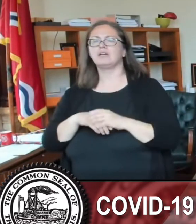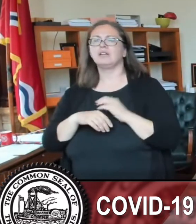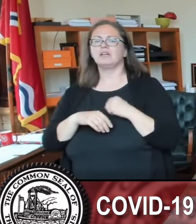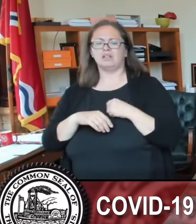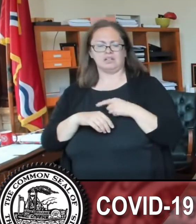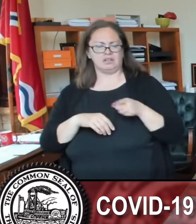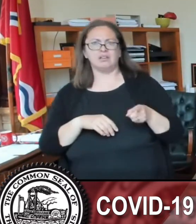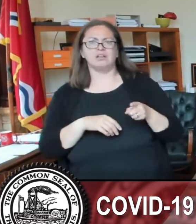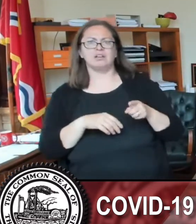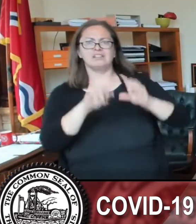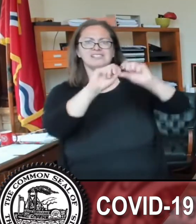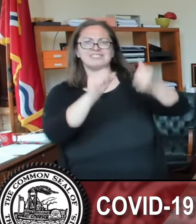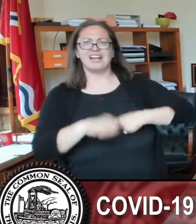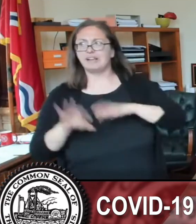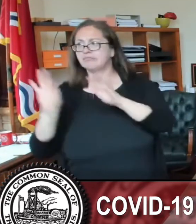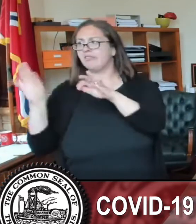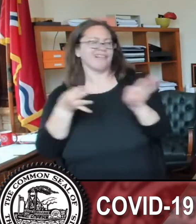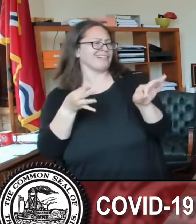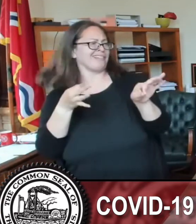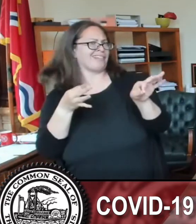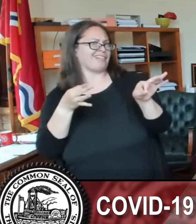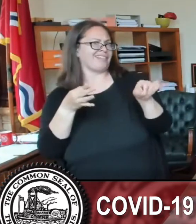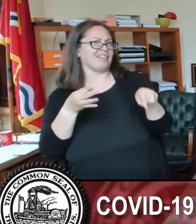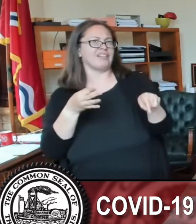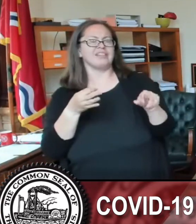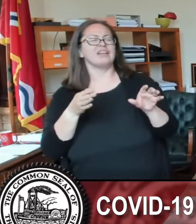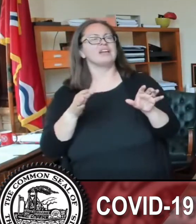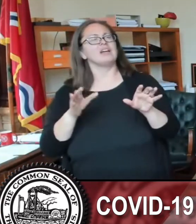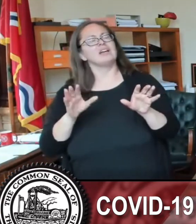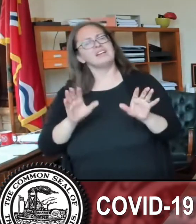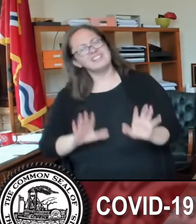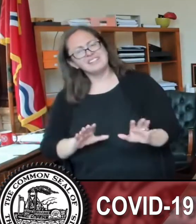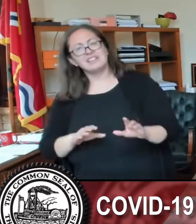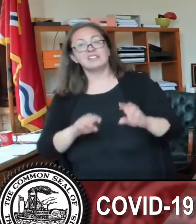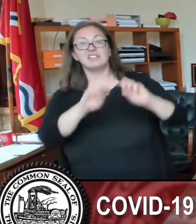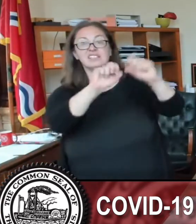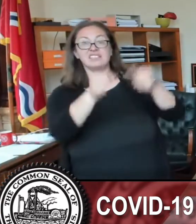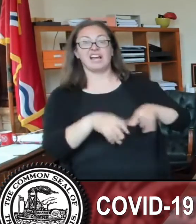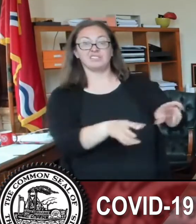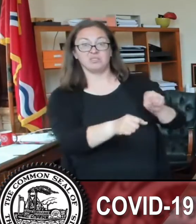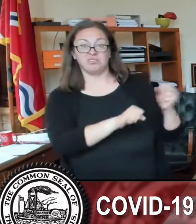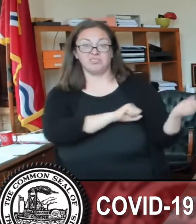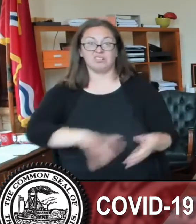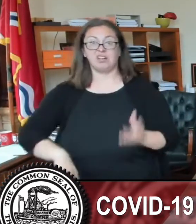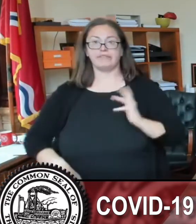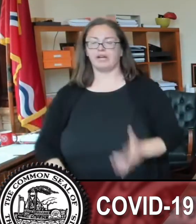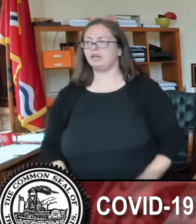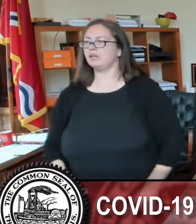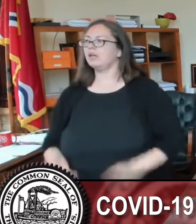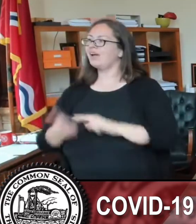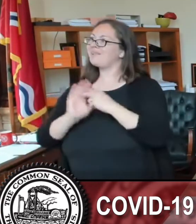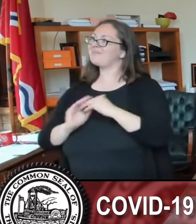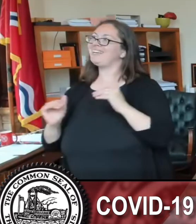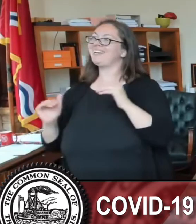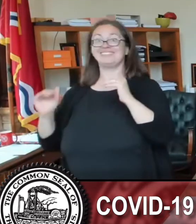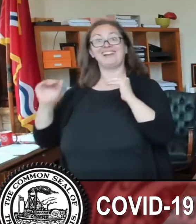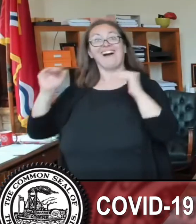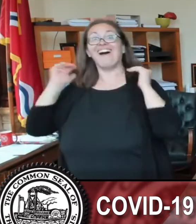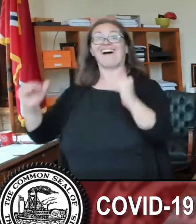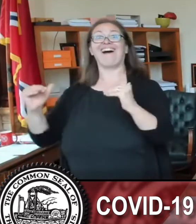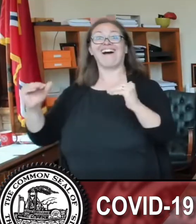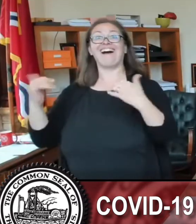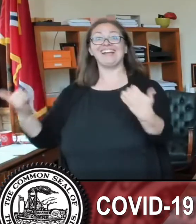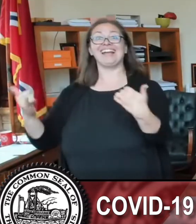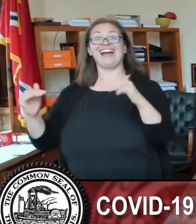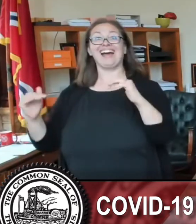by removing a statue, because removing the statue won't change any of the disparities that are present